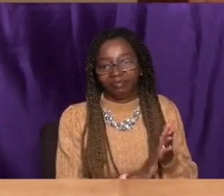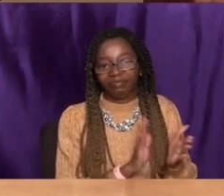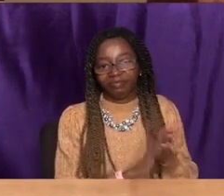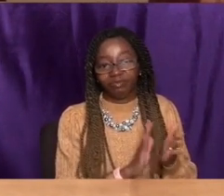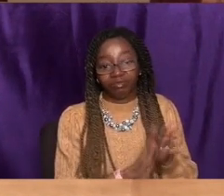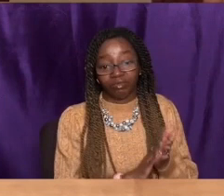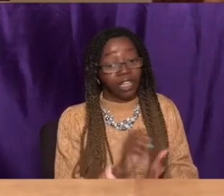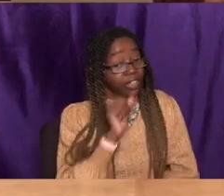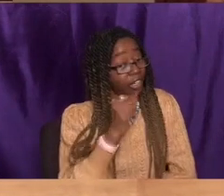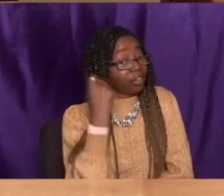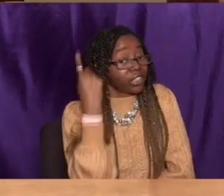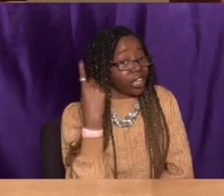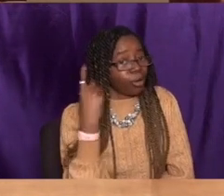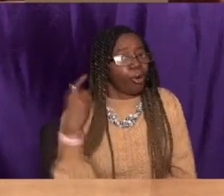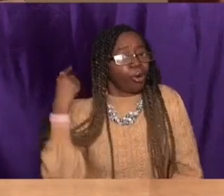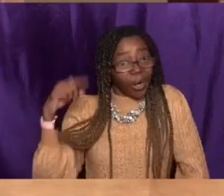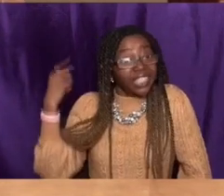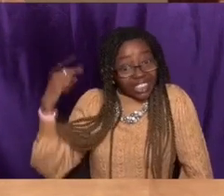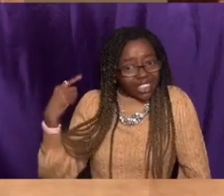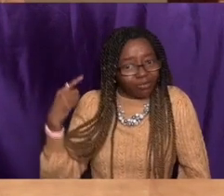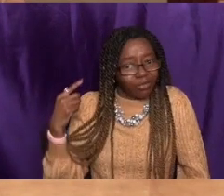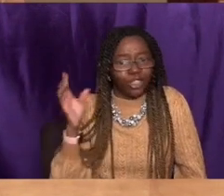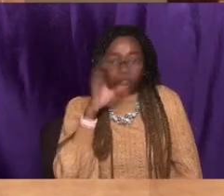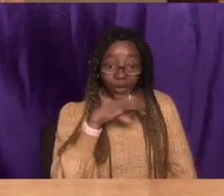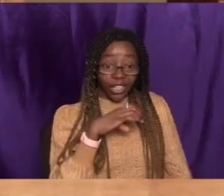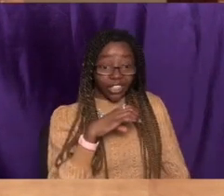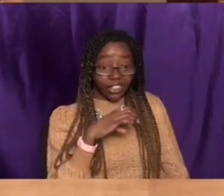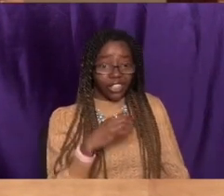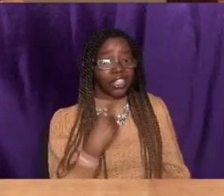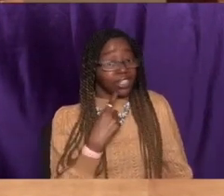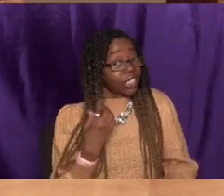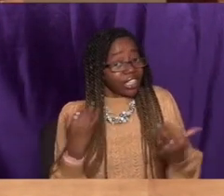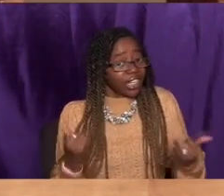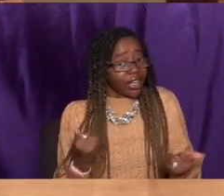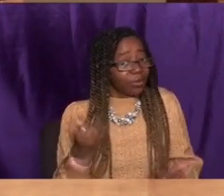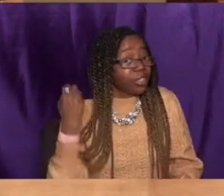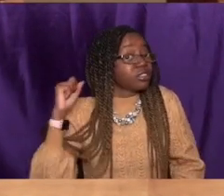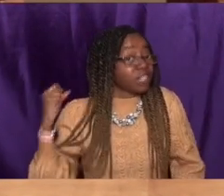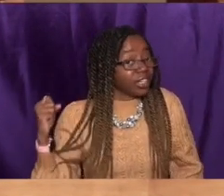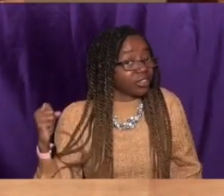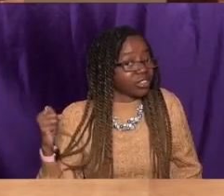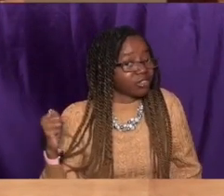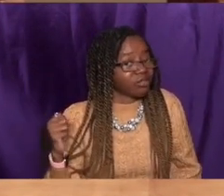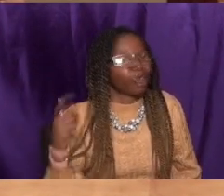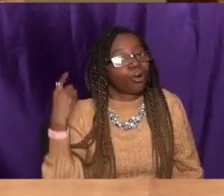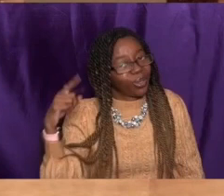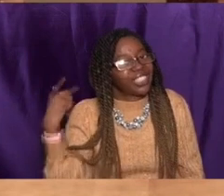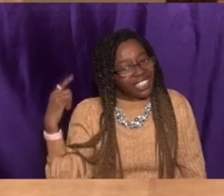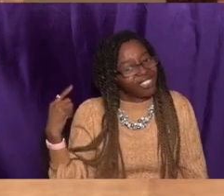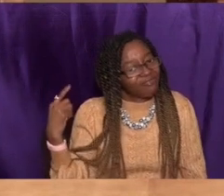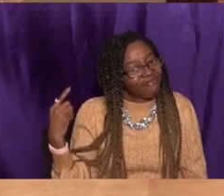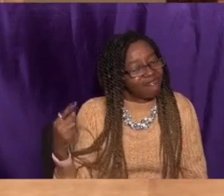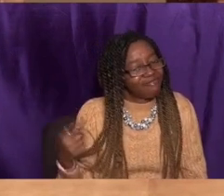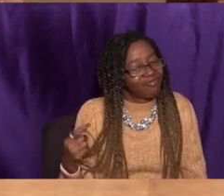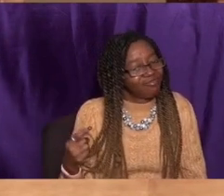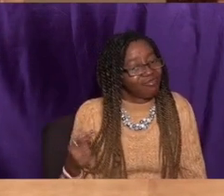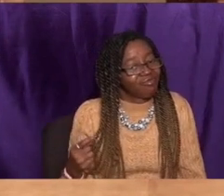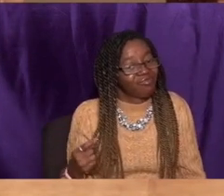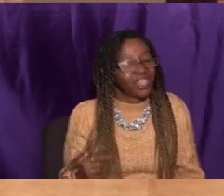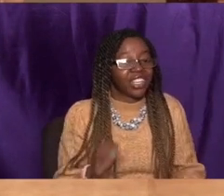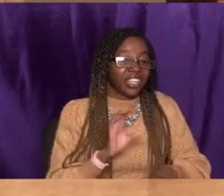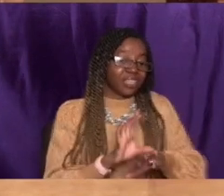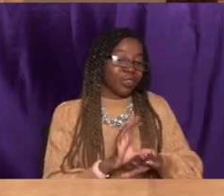Didn't make sense. Crazy. Insane. Even when I tell it now, it sounds insane. That's my church